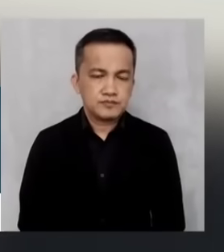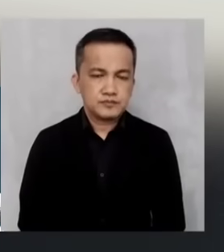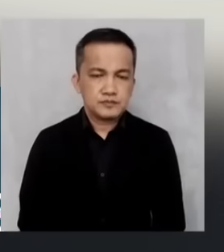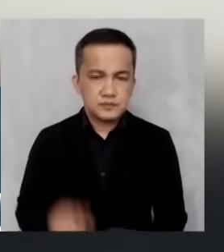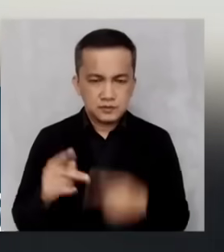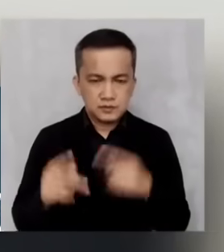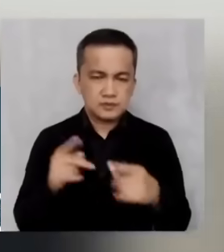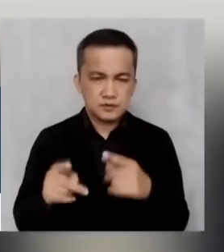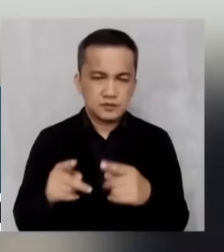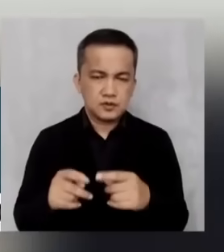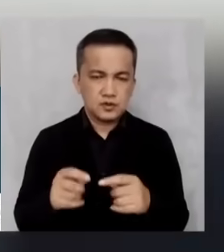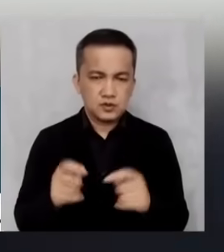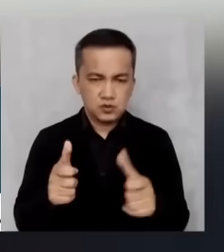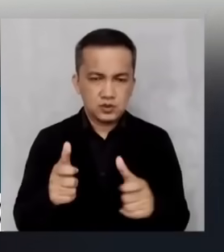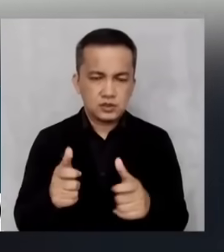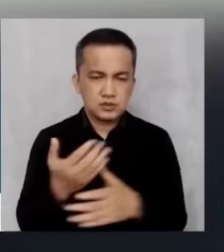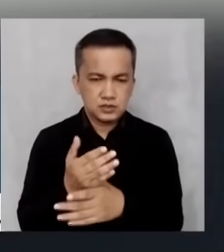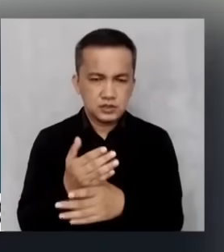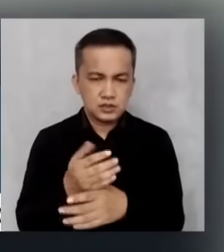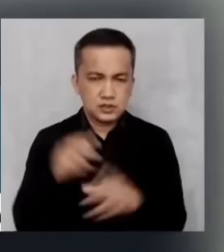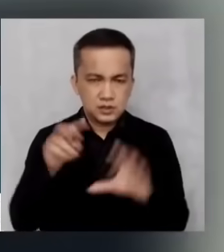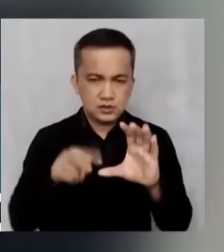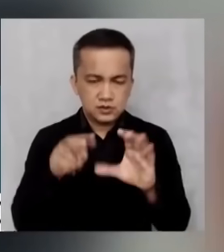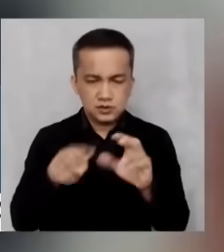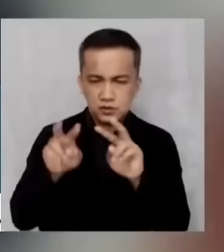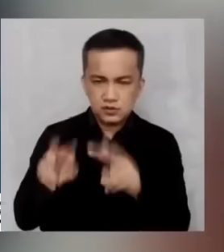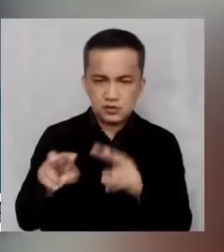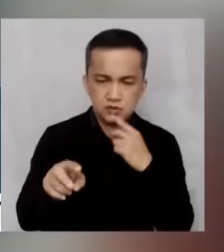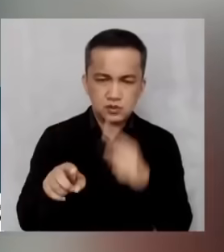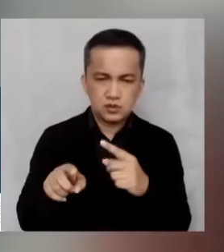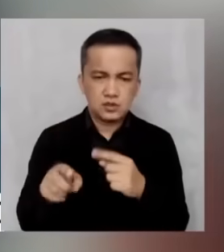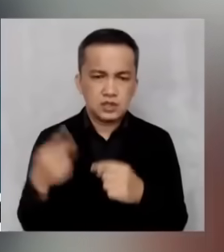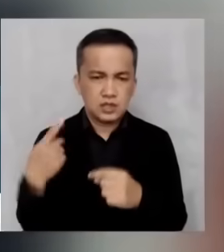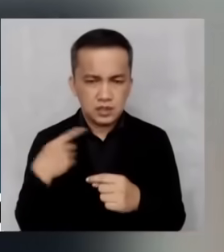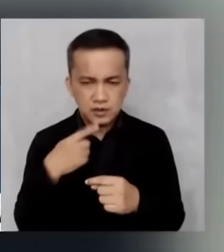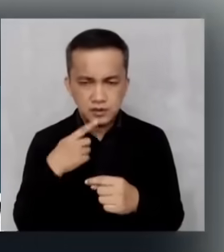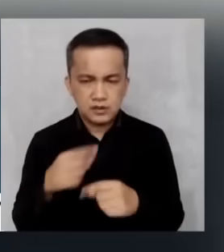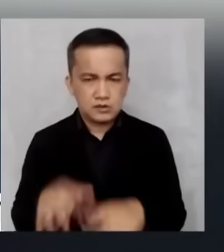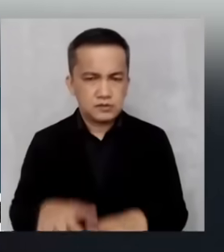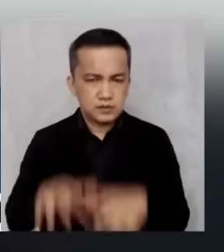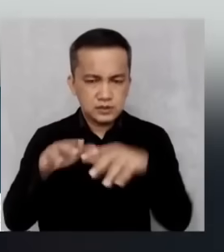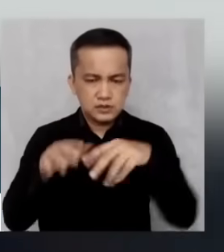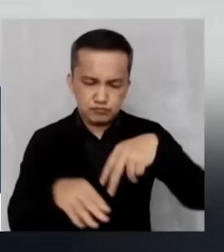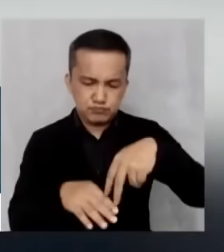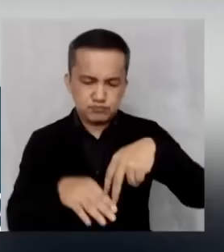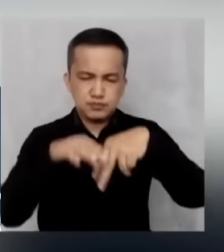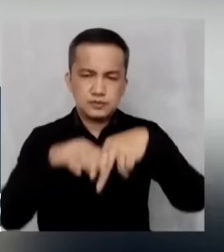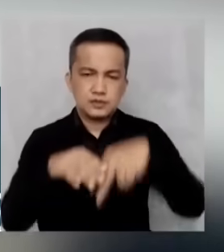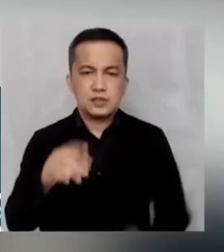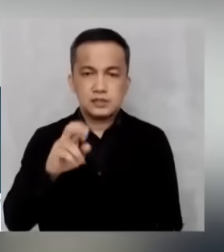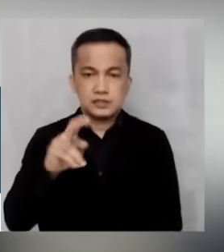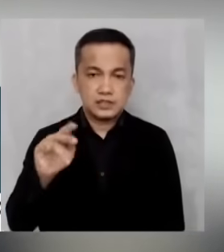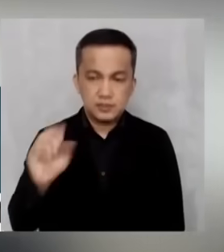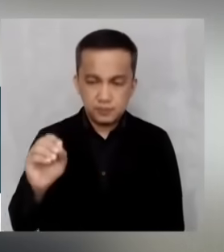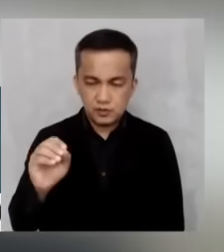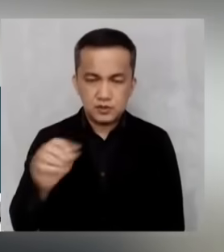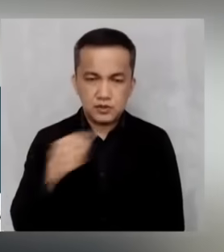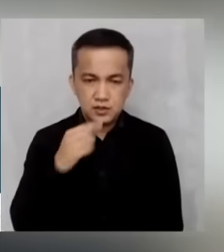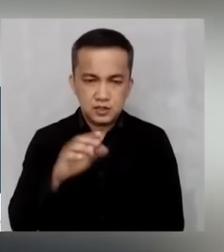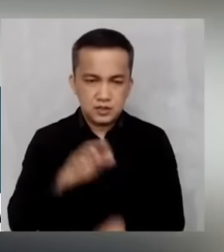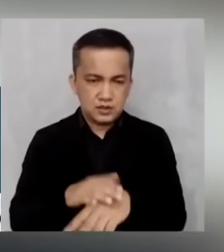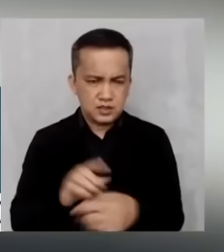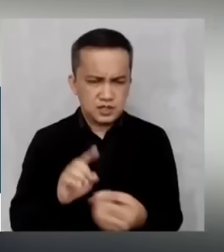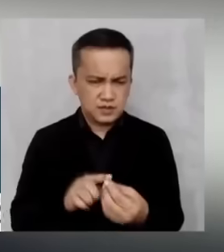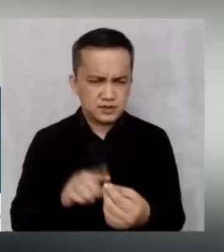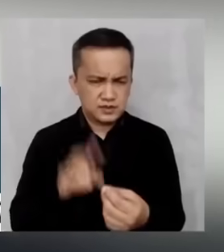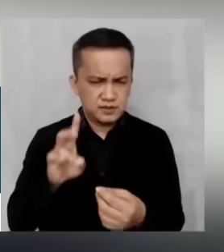share videos of the roads that looked like a river due to knee-deep floods. CCDRRMO logged about 7 flooded